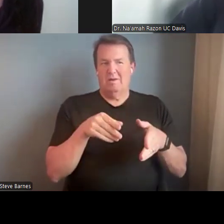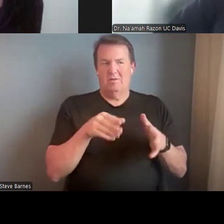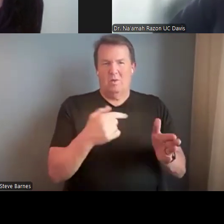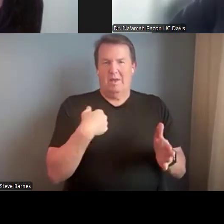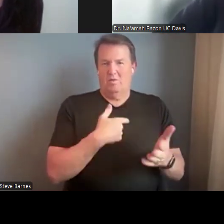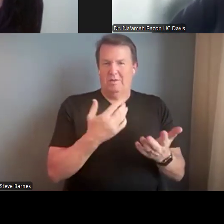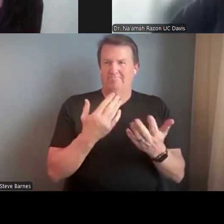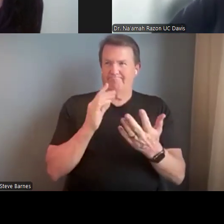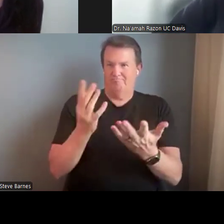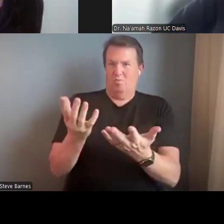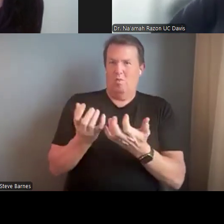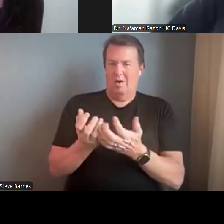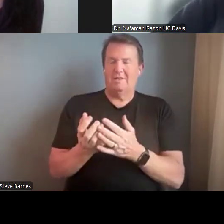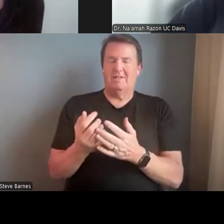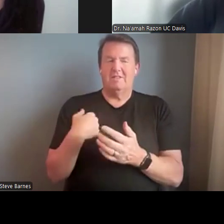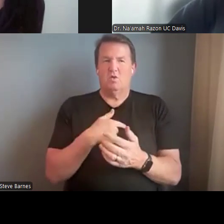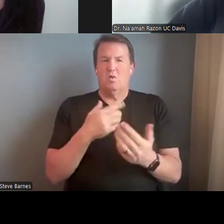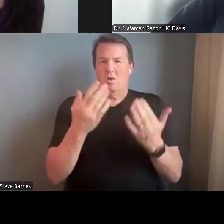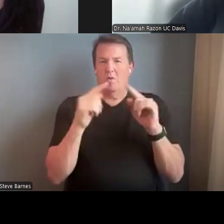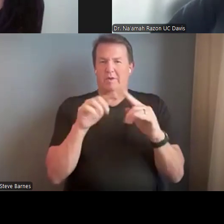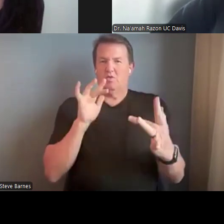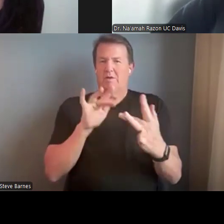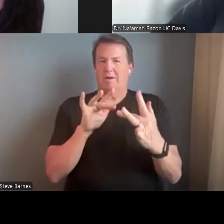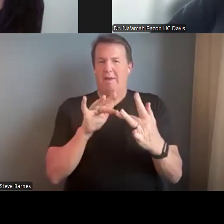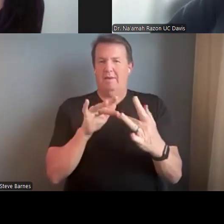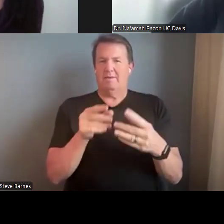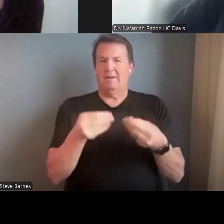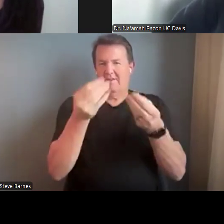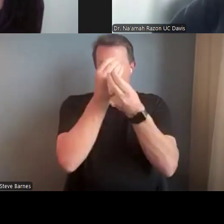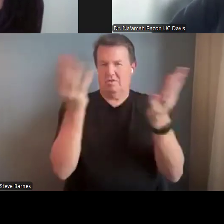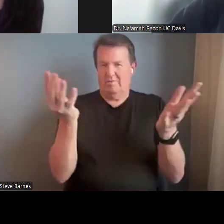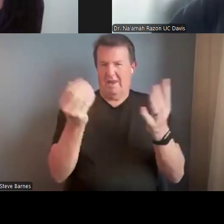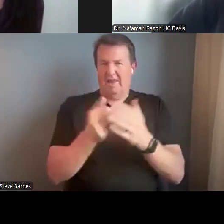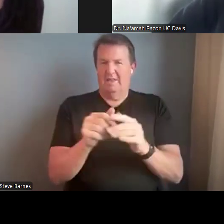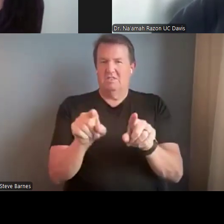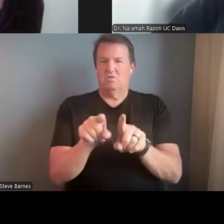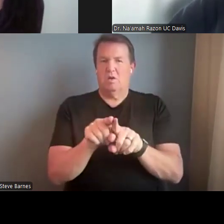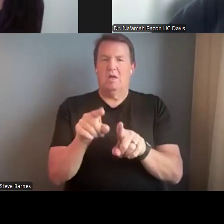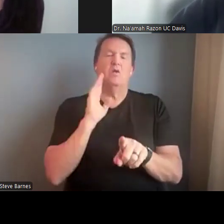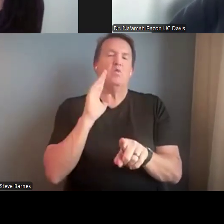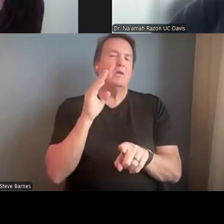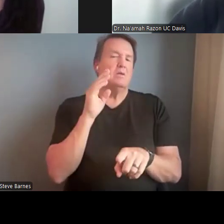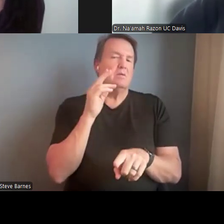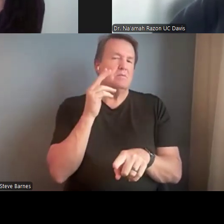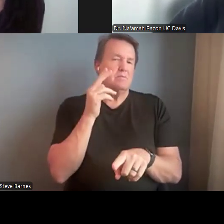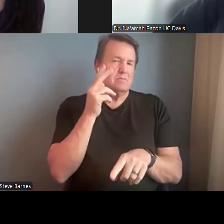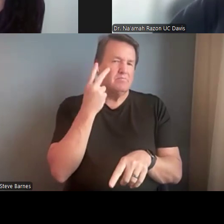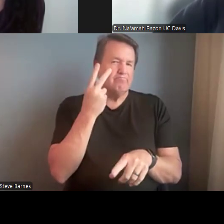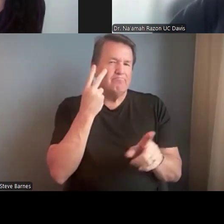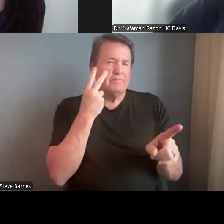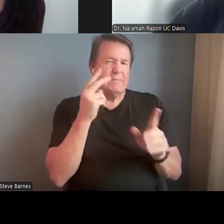can brainstorm getting some help on this side and probably give you some data as well that you'll hear more about when I do my intro in terms of my day